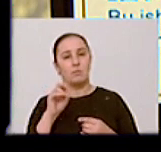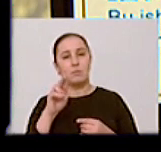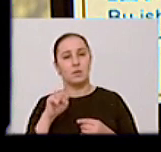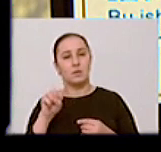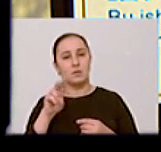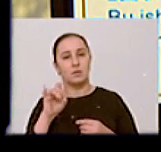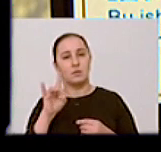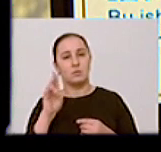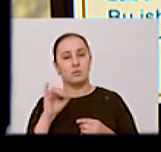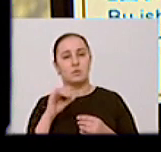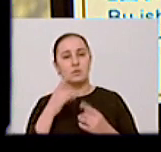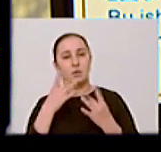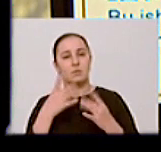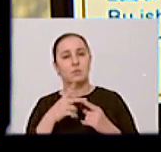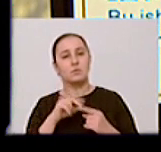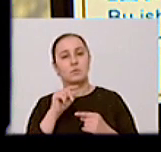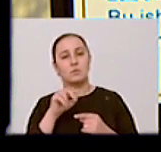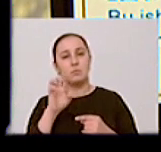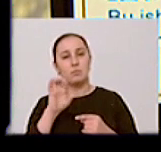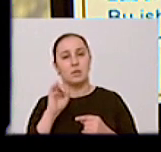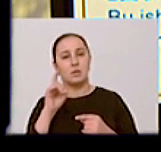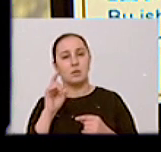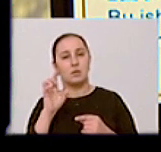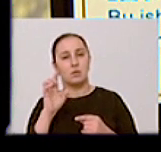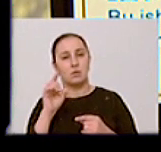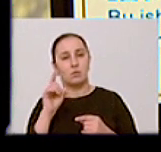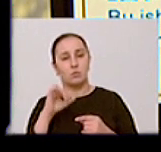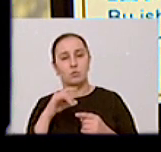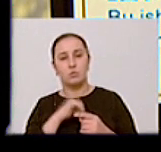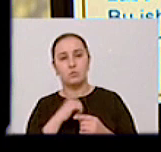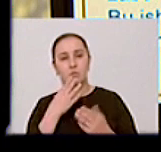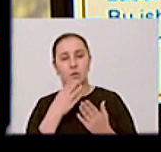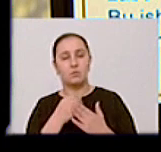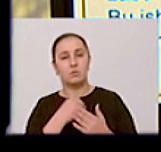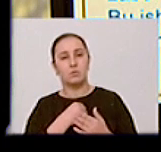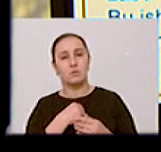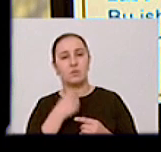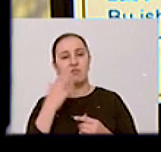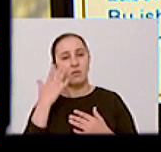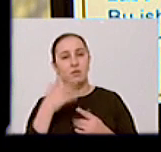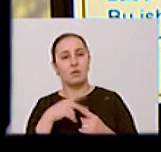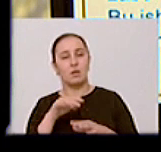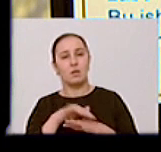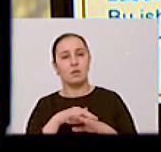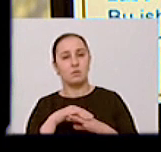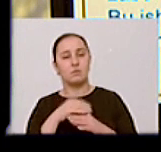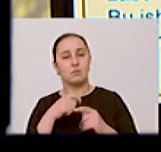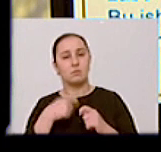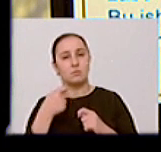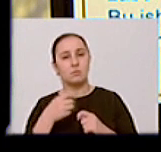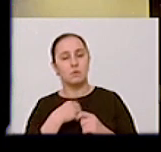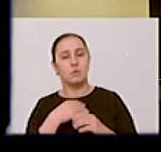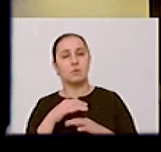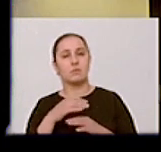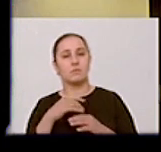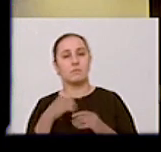Padarkush dramasi orqali Behbudiy o'zi aytmoqchi bo'lgan fikrlarni, xalqiga yetkazmoqchi